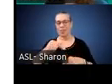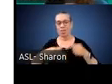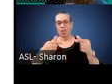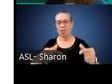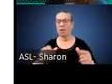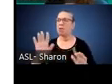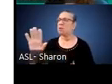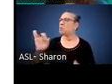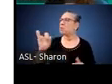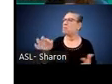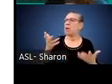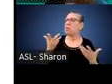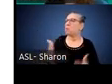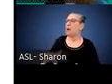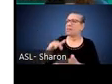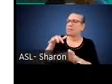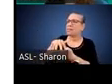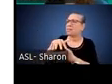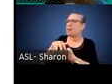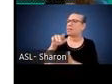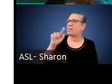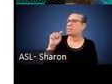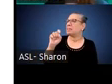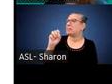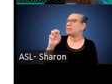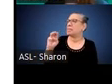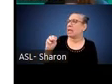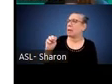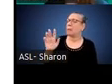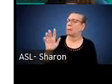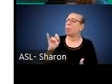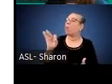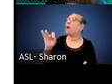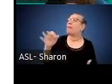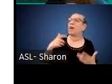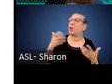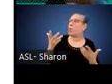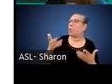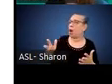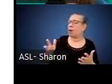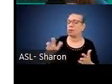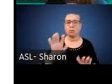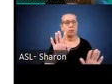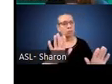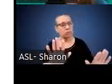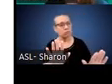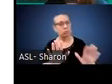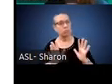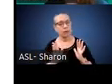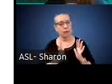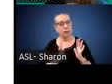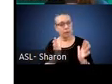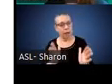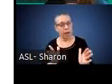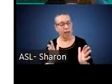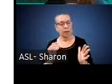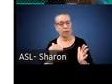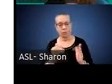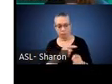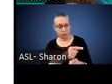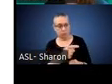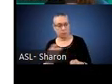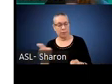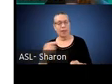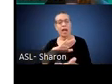want to study STEM? Or what if I'm not interested in a STEM field? And that's fine. NextGeners are